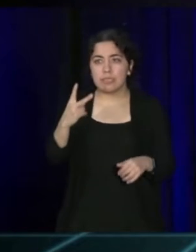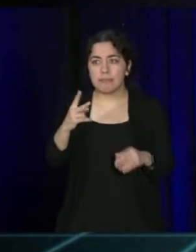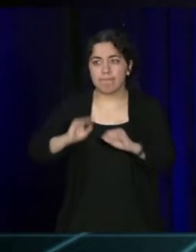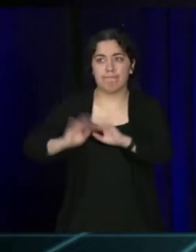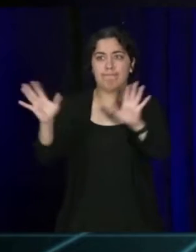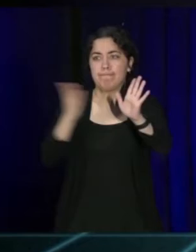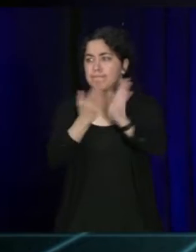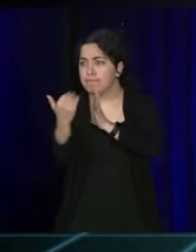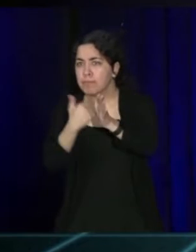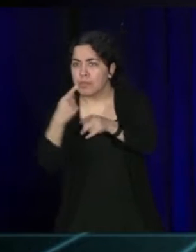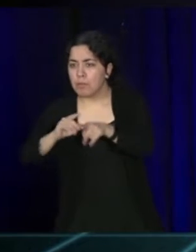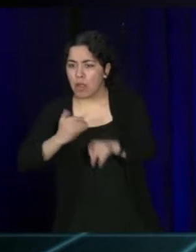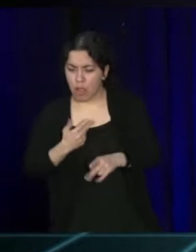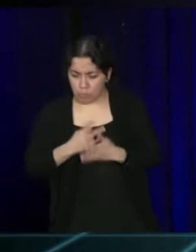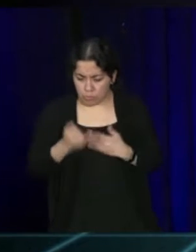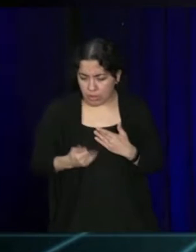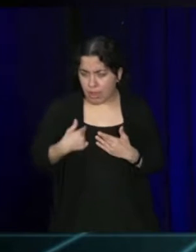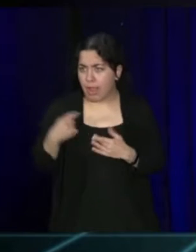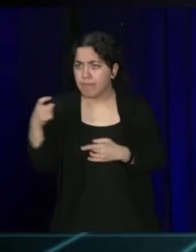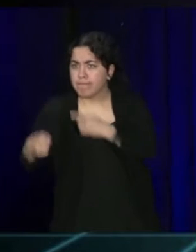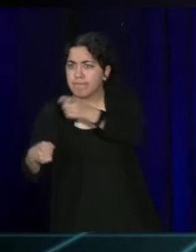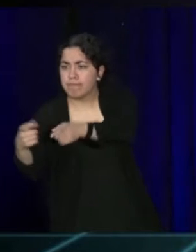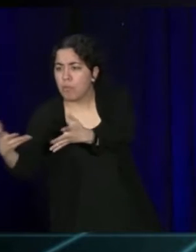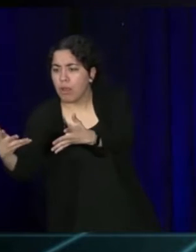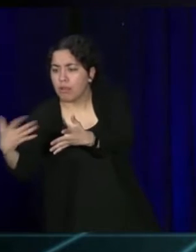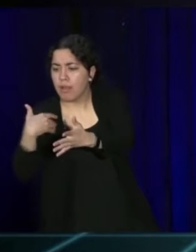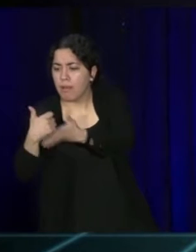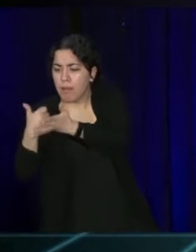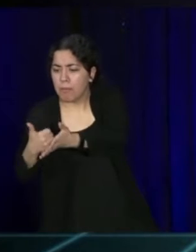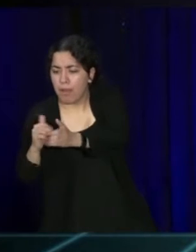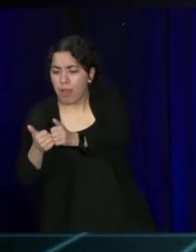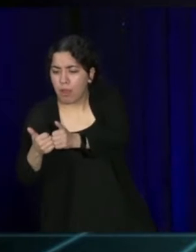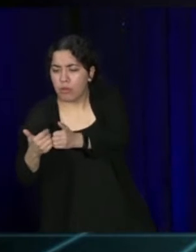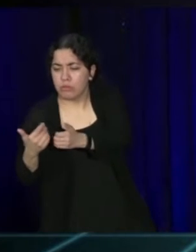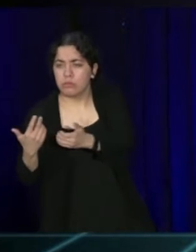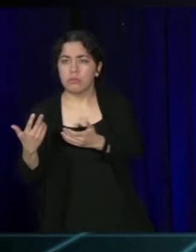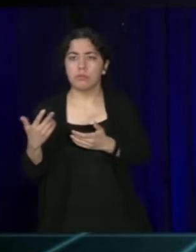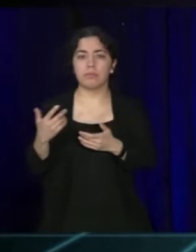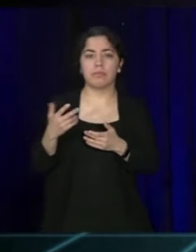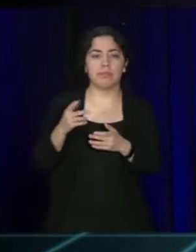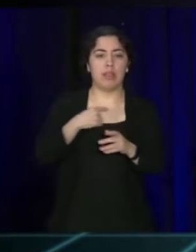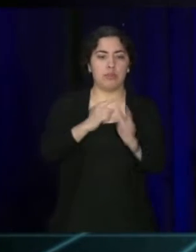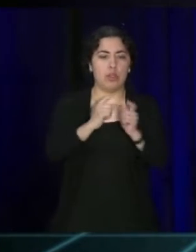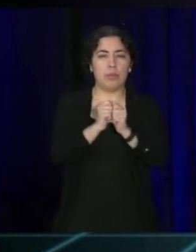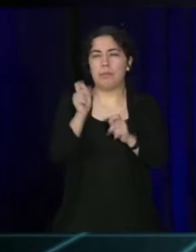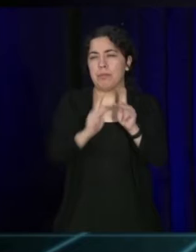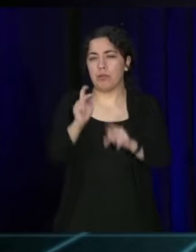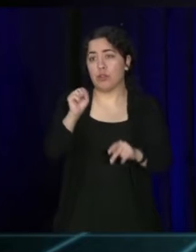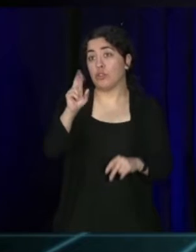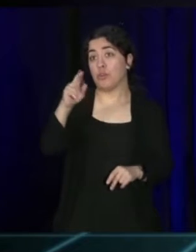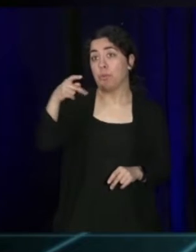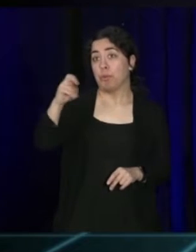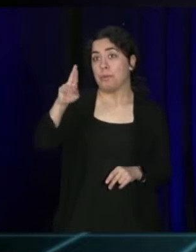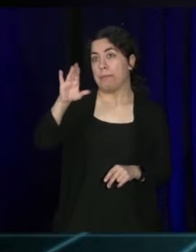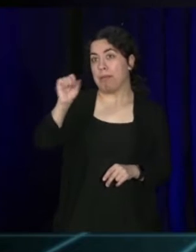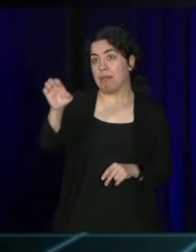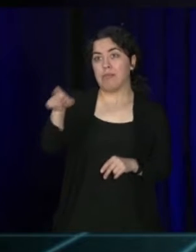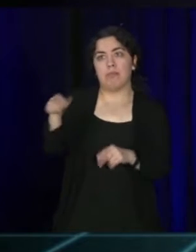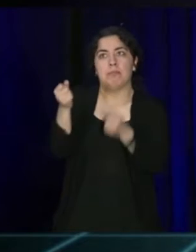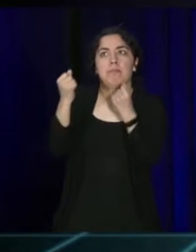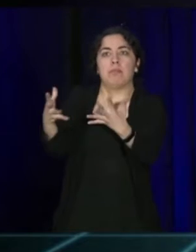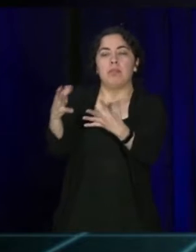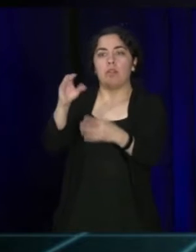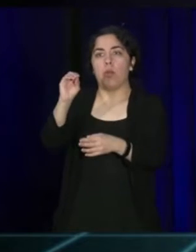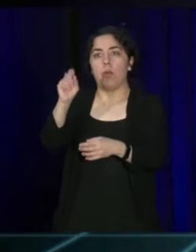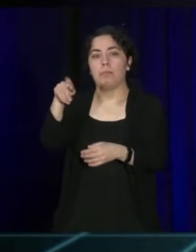our projects, but also what did I contribute? A lot of times I've talked to folks like Superbase, and they have a lot of open source contributors, but they don't have any